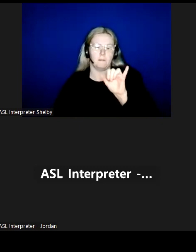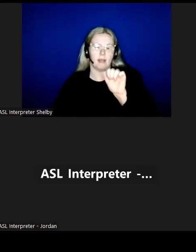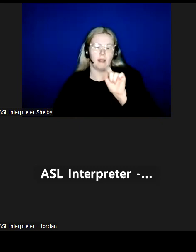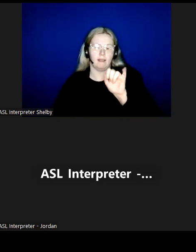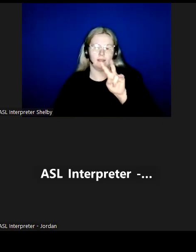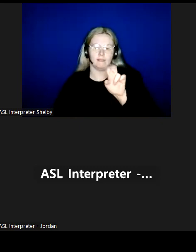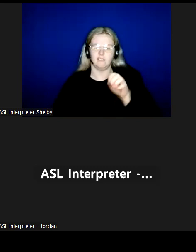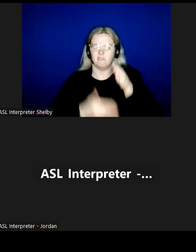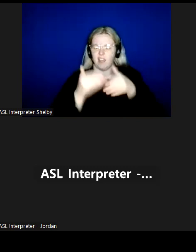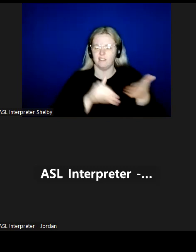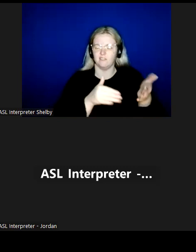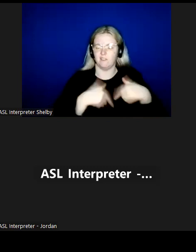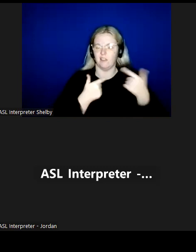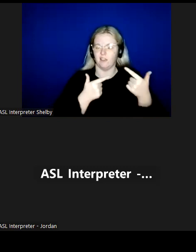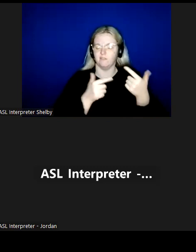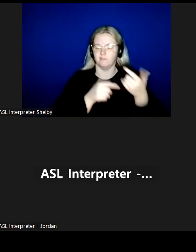the community.